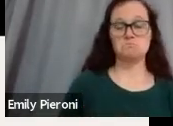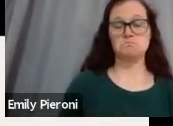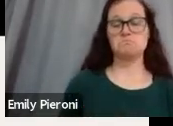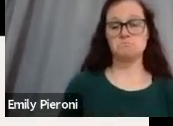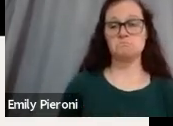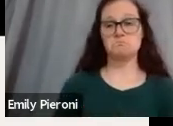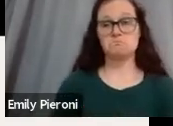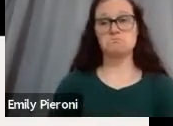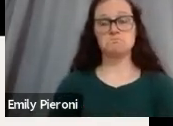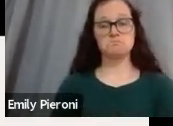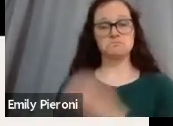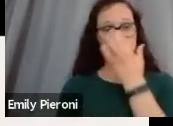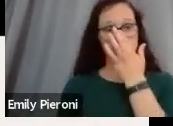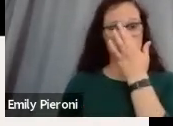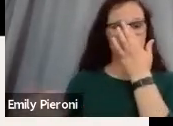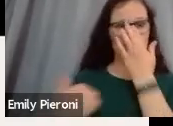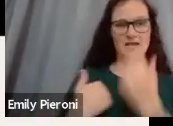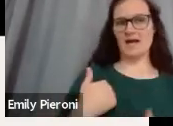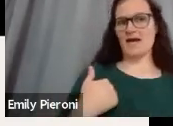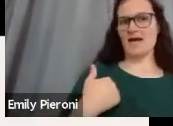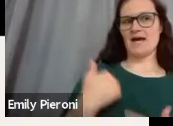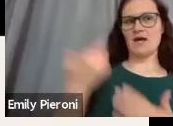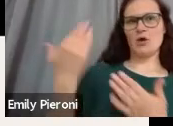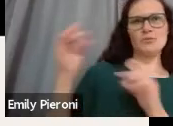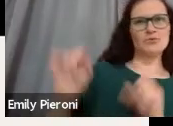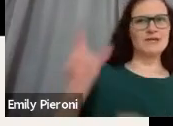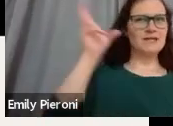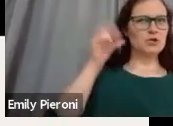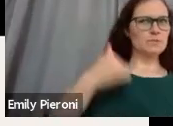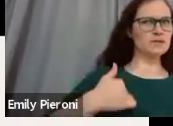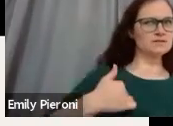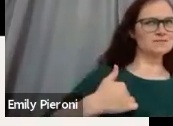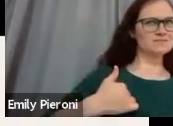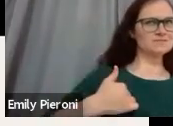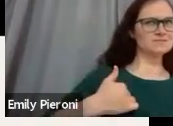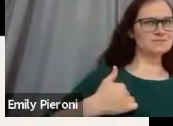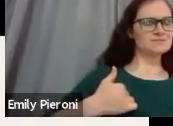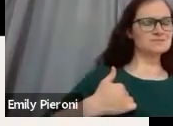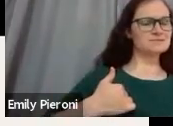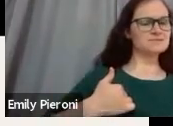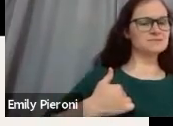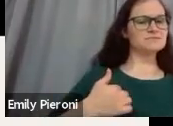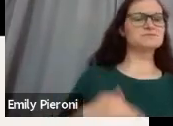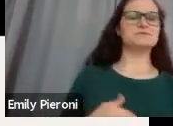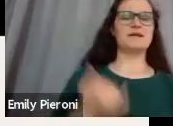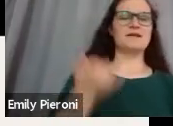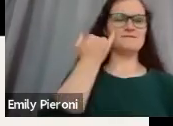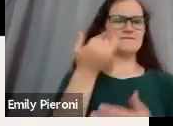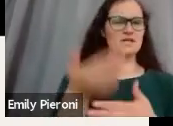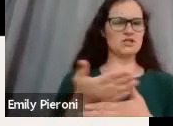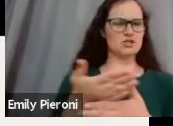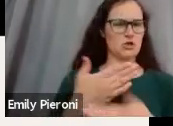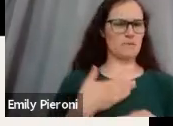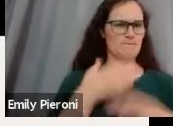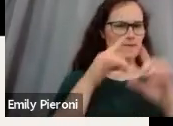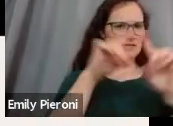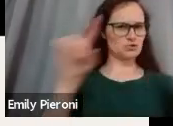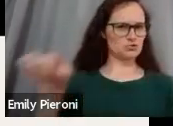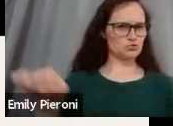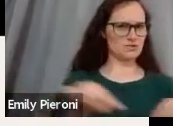Okay, I hope that I'm unmuted. I think I am, and I think if I share my screen,